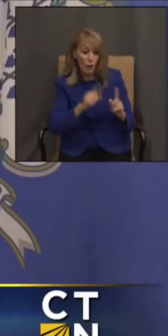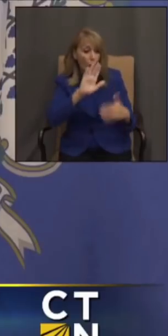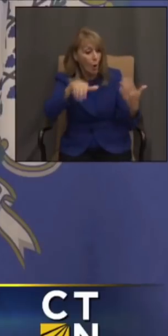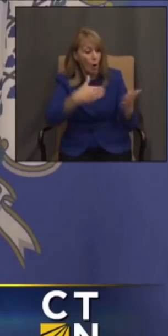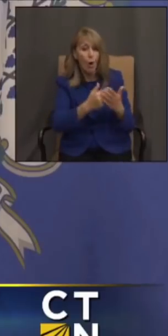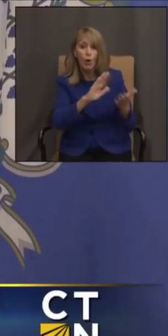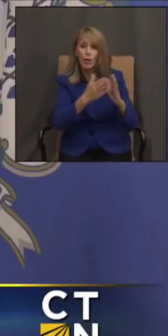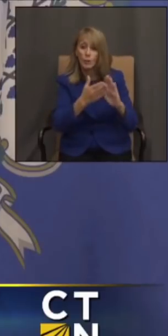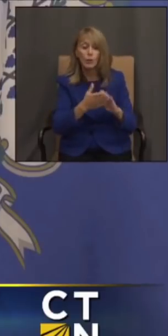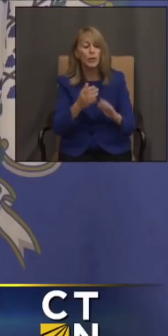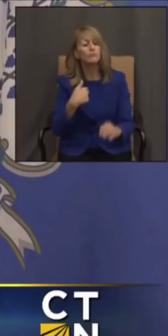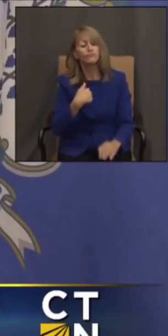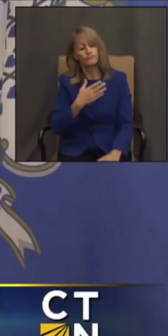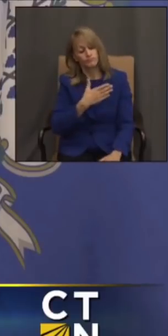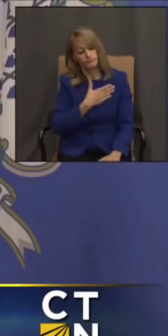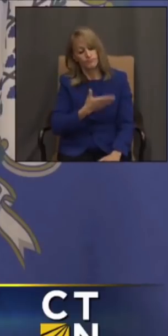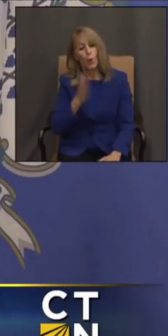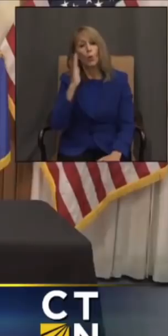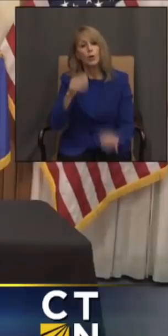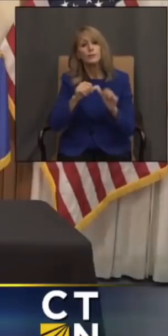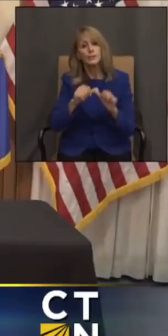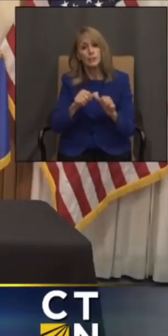that opportunity to get vaccinated.